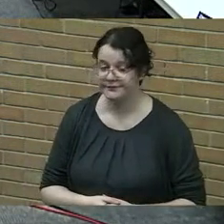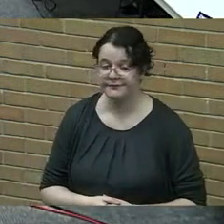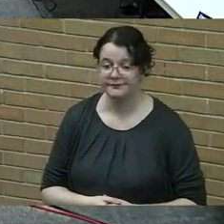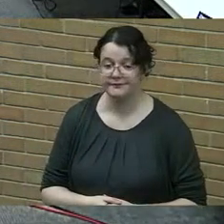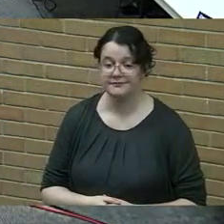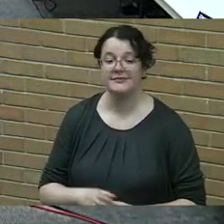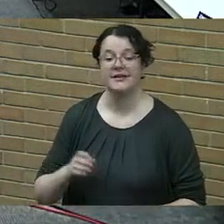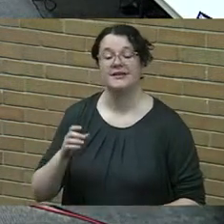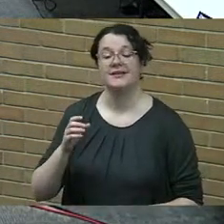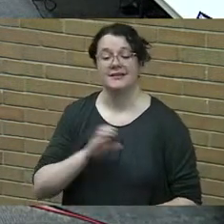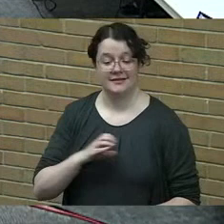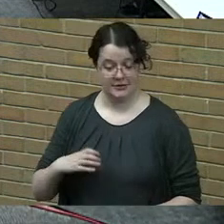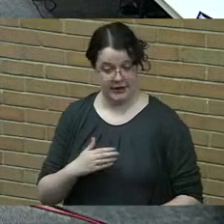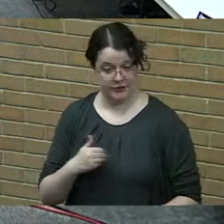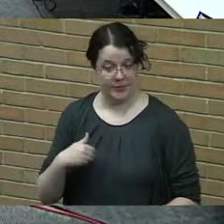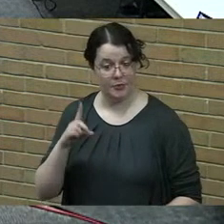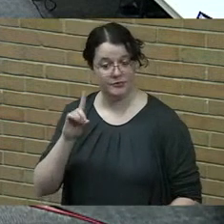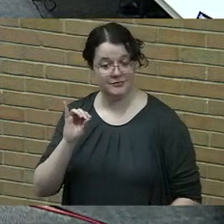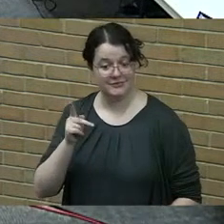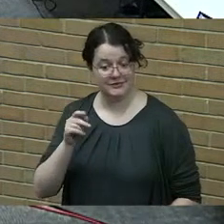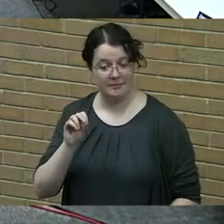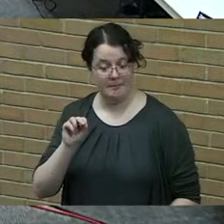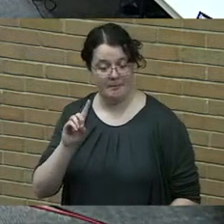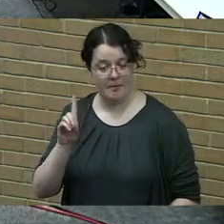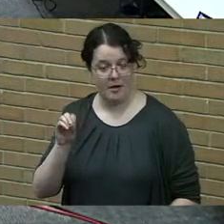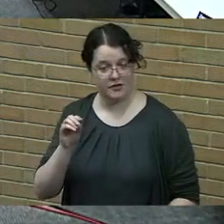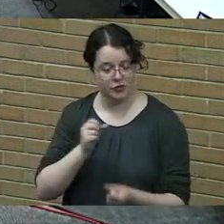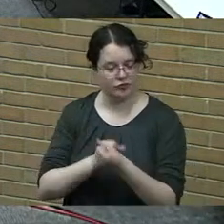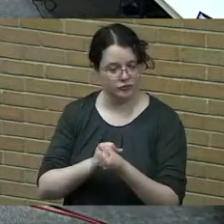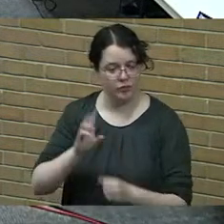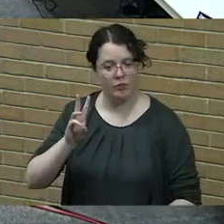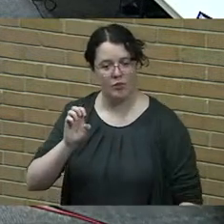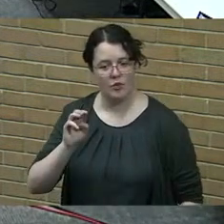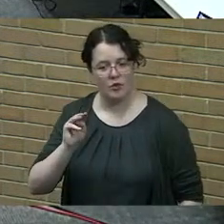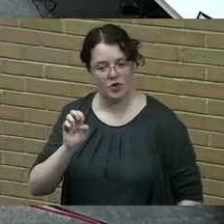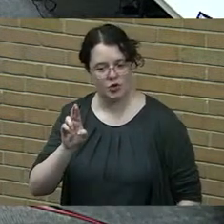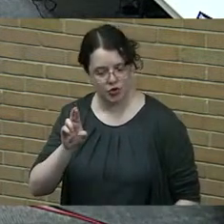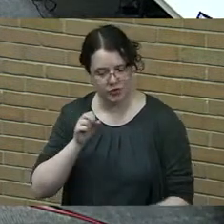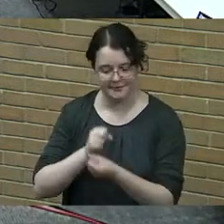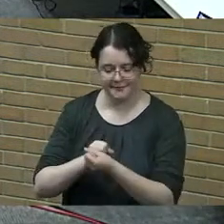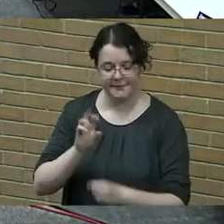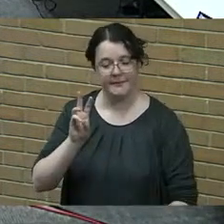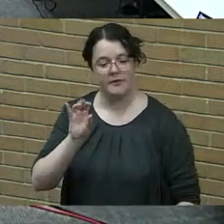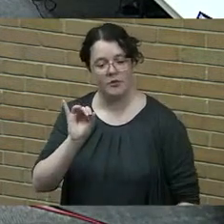Councilmember DePonzio? Aye. Councilmember Werner? Aye. Councilmember Wilt? Aye.